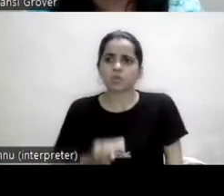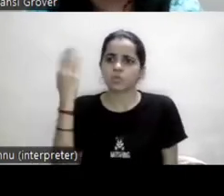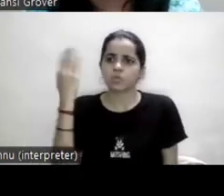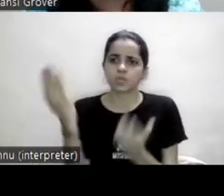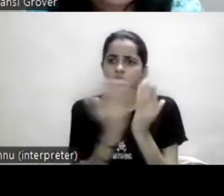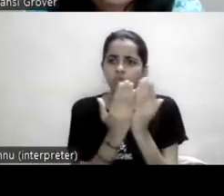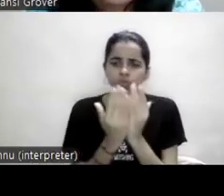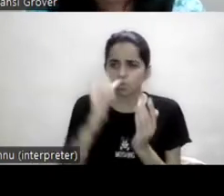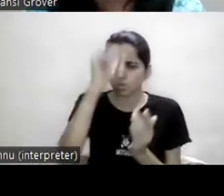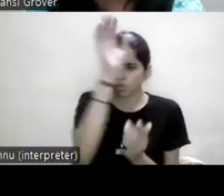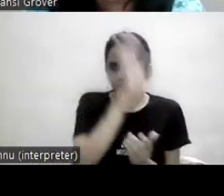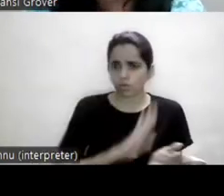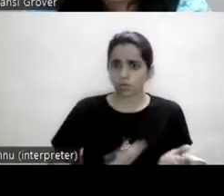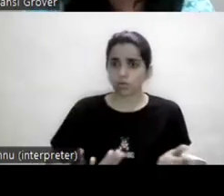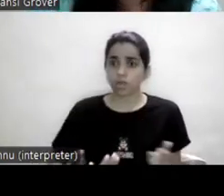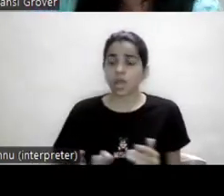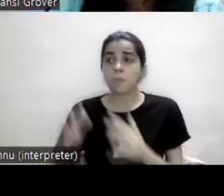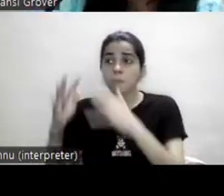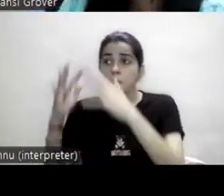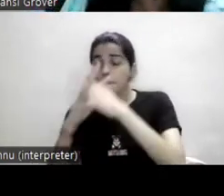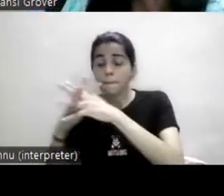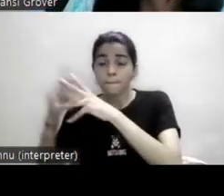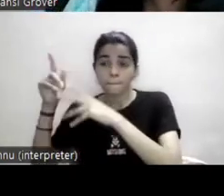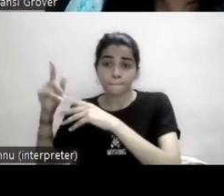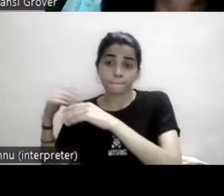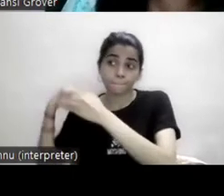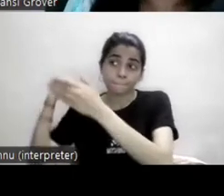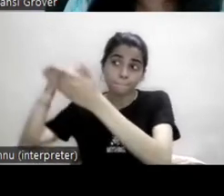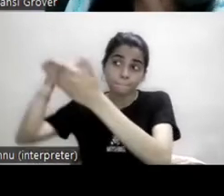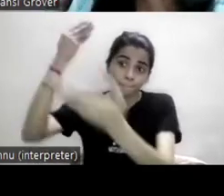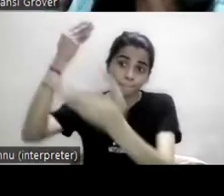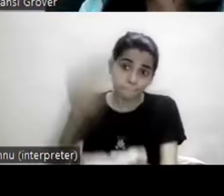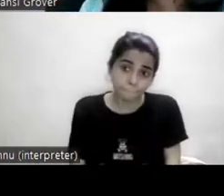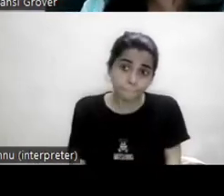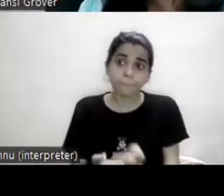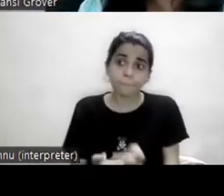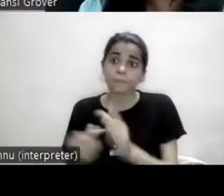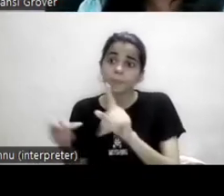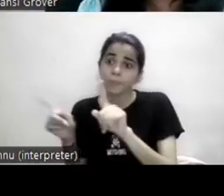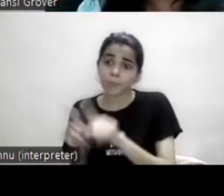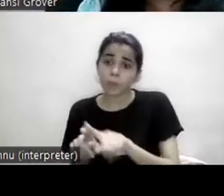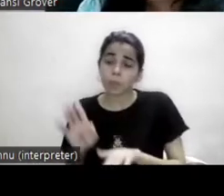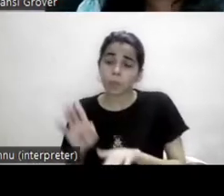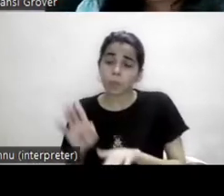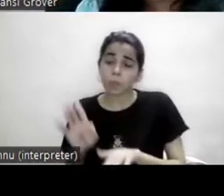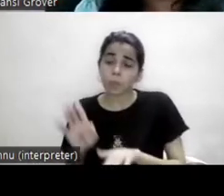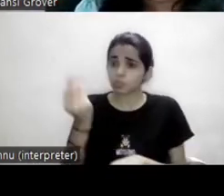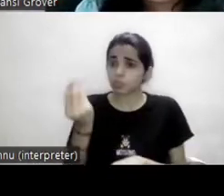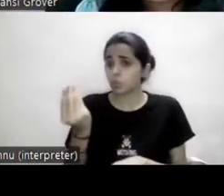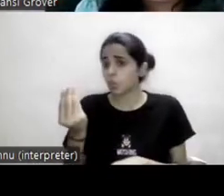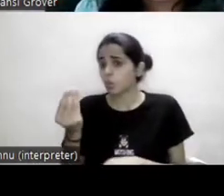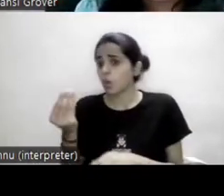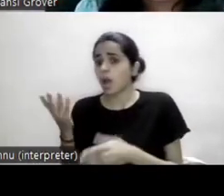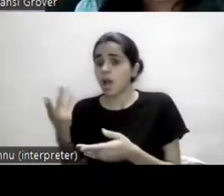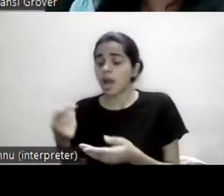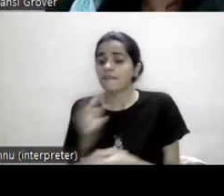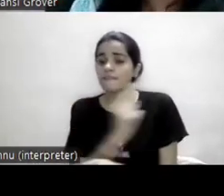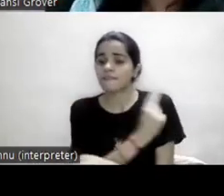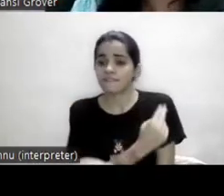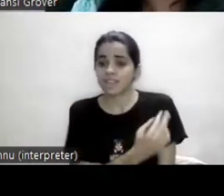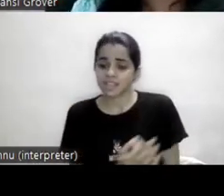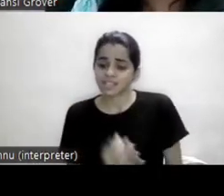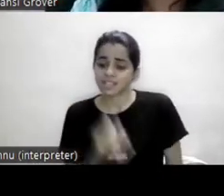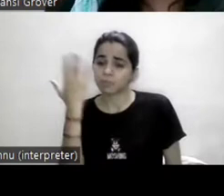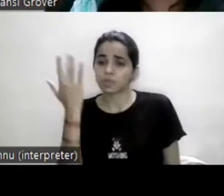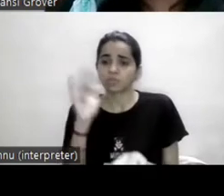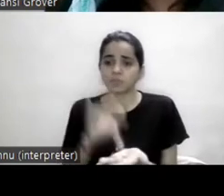the colonial history of India, which was never, you would not find that if you go back to the historical documents, you